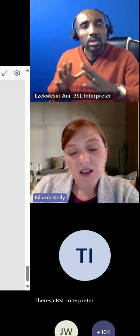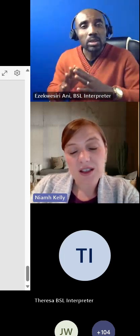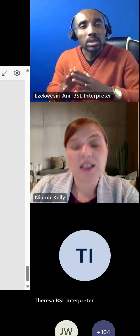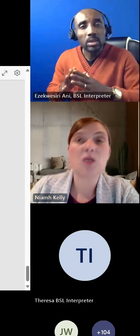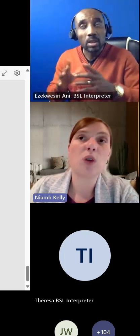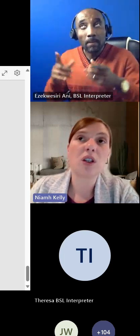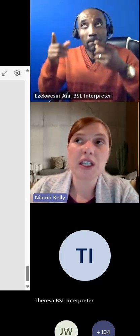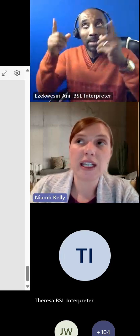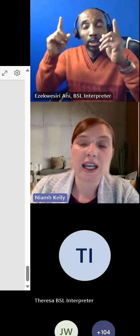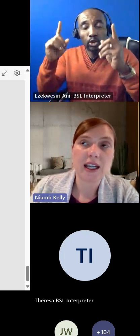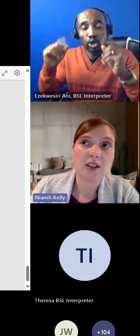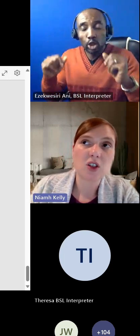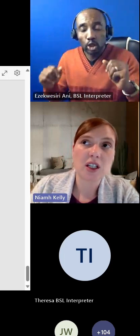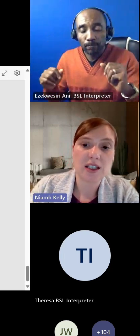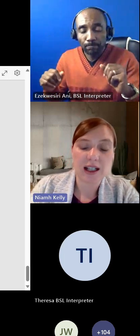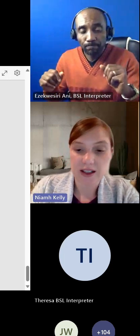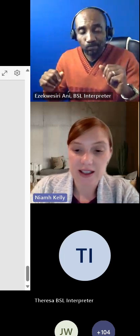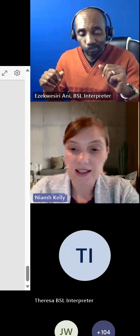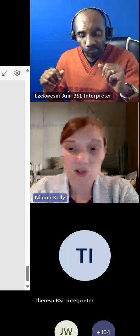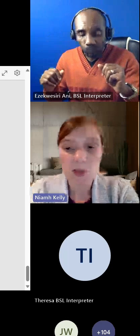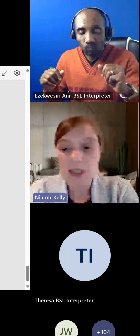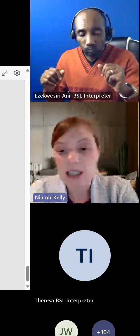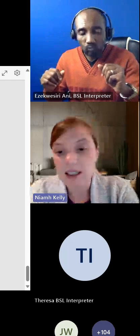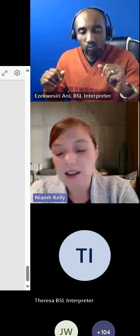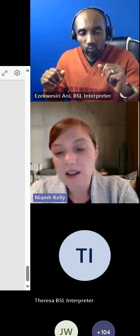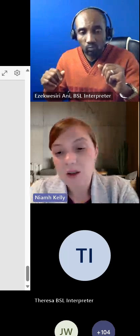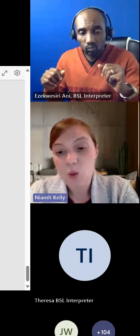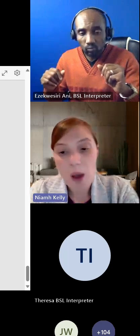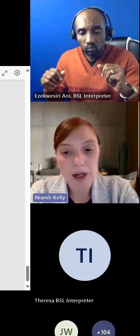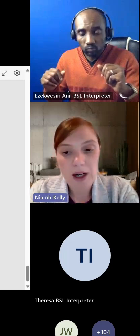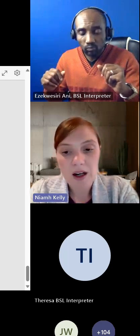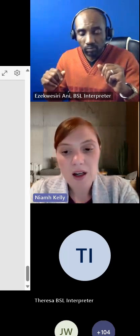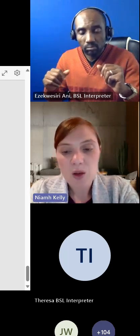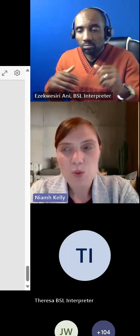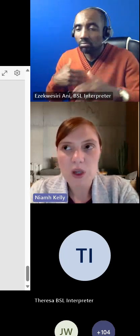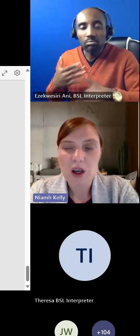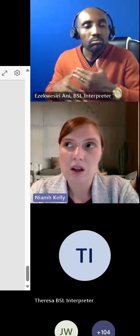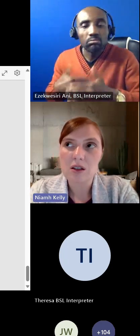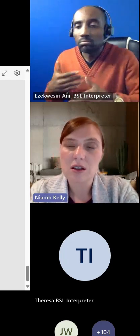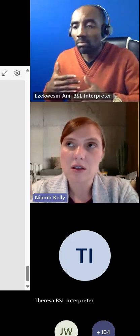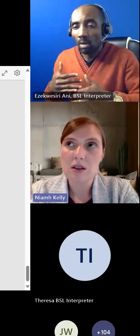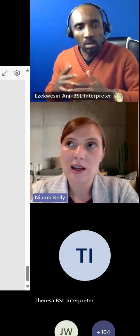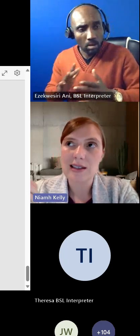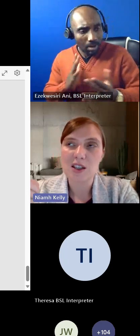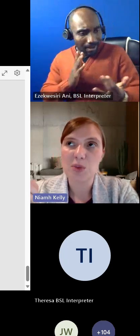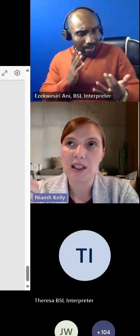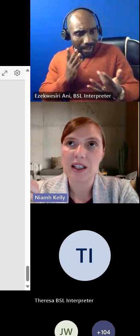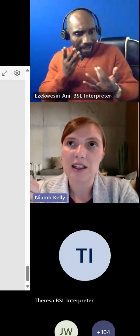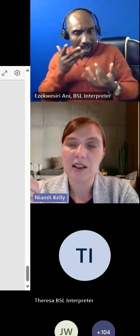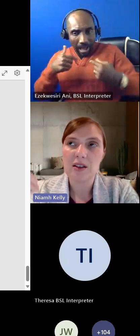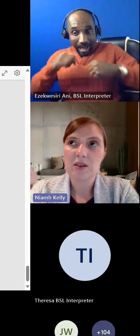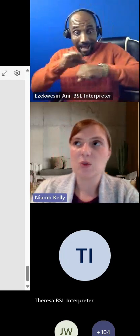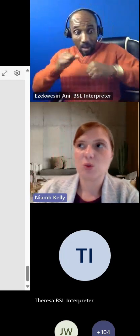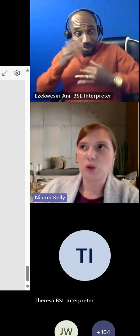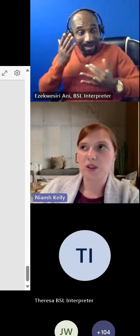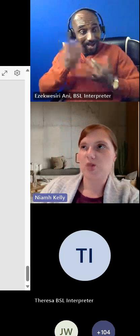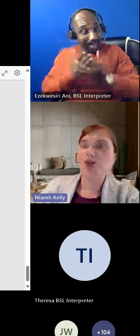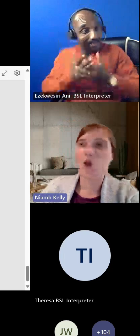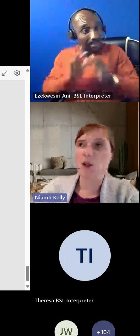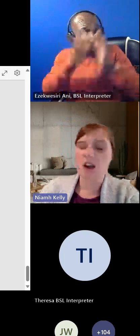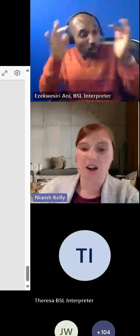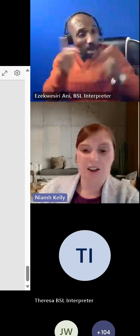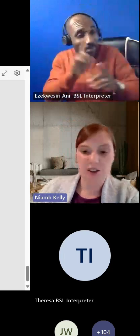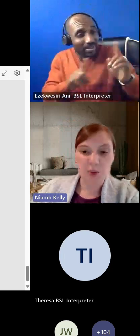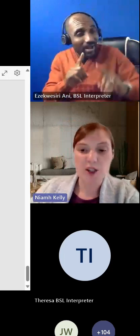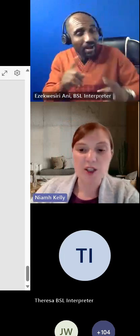manager didn't want to engage in our accessibility webinar because accessibility was